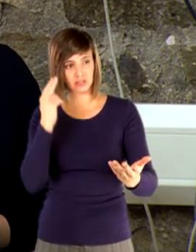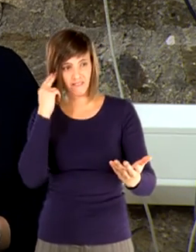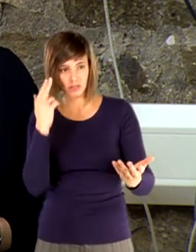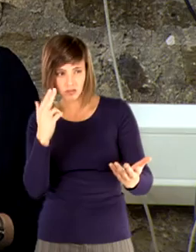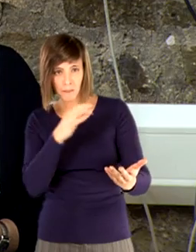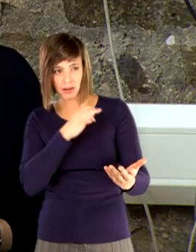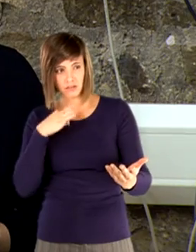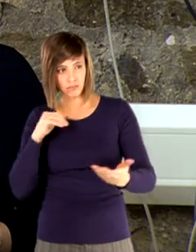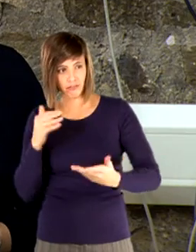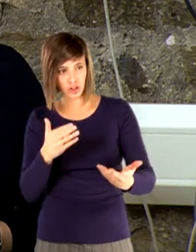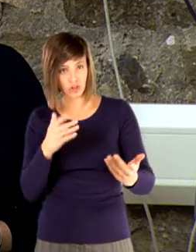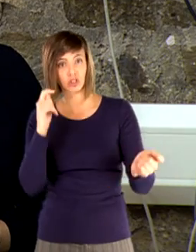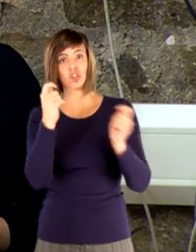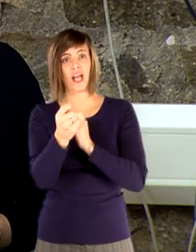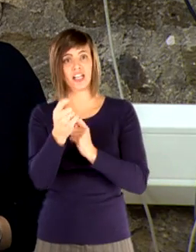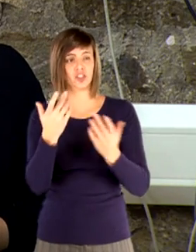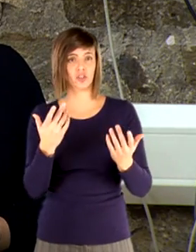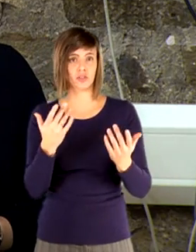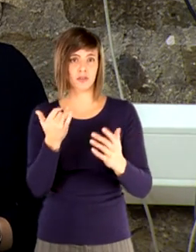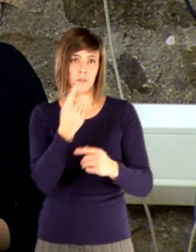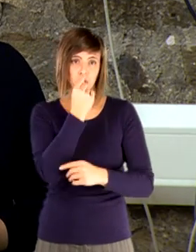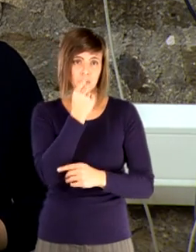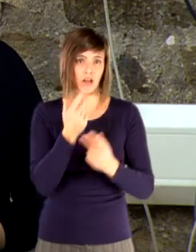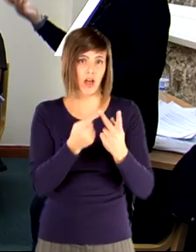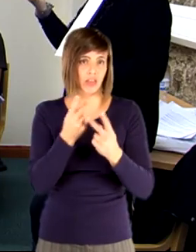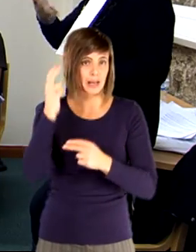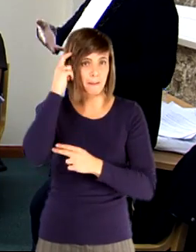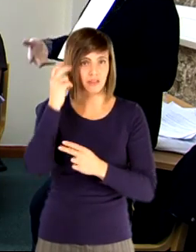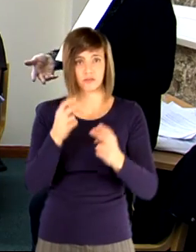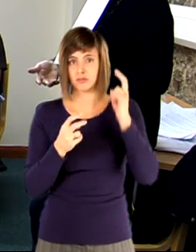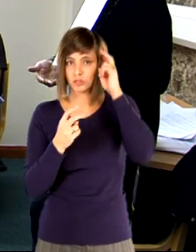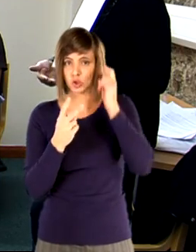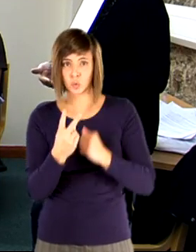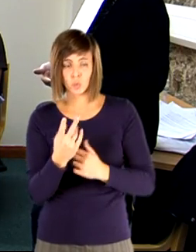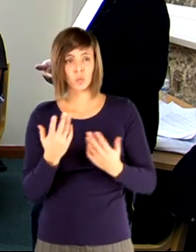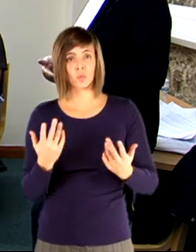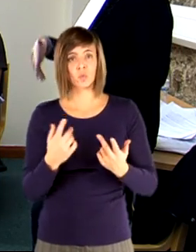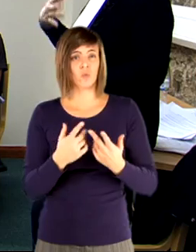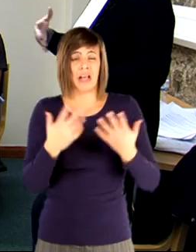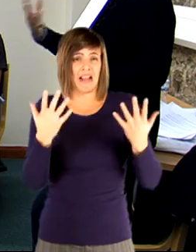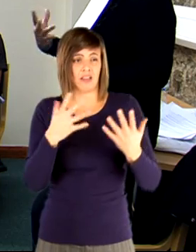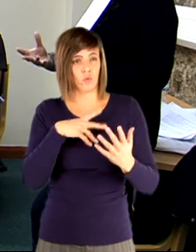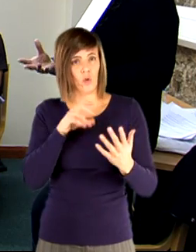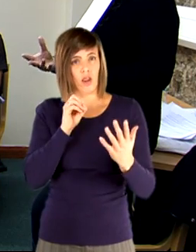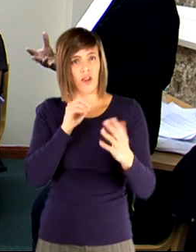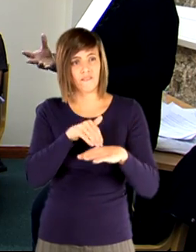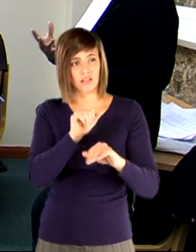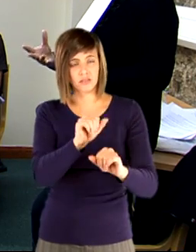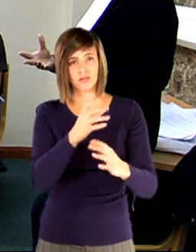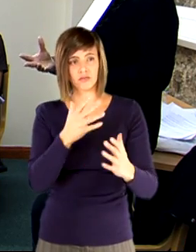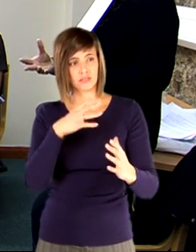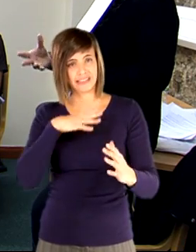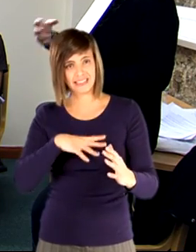provision for their deafness in terms of medical provision has changed. They might have had another implant since the statement was written. Anything like that is going to